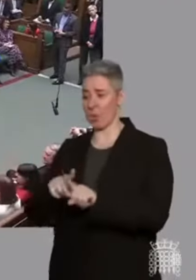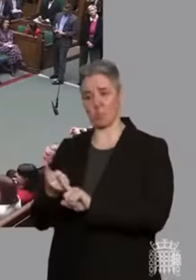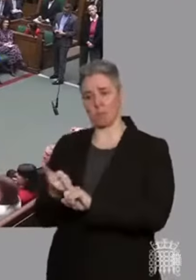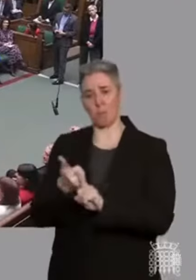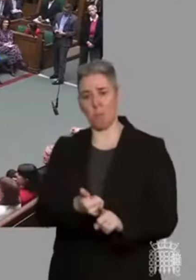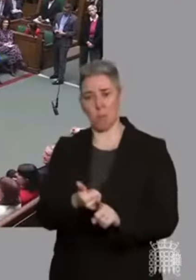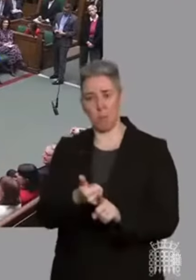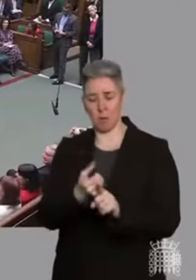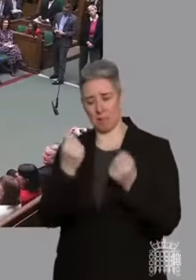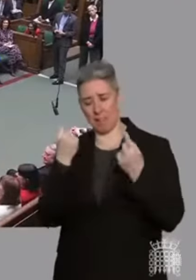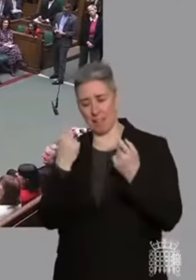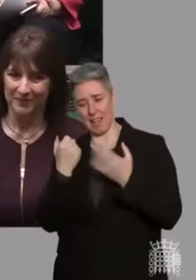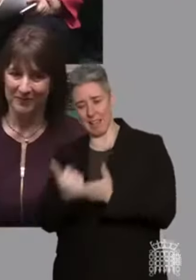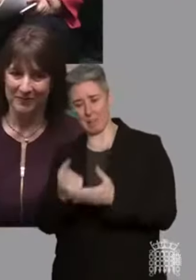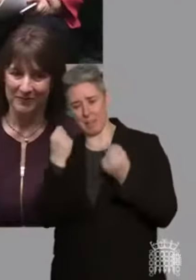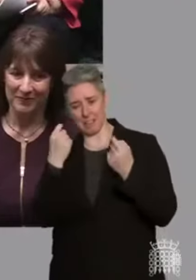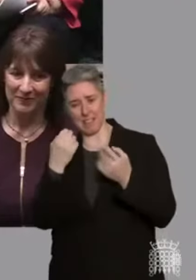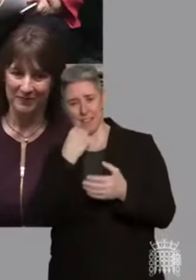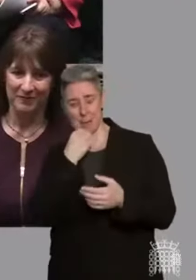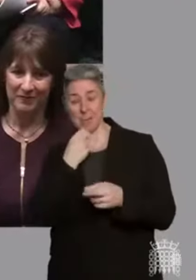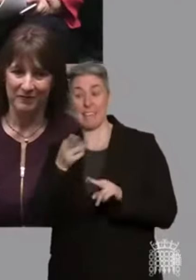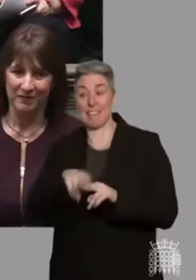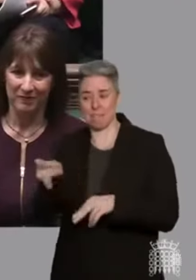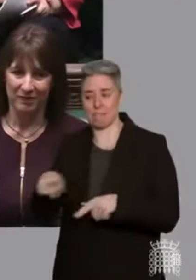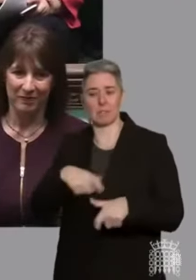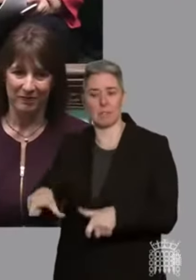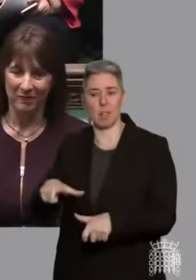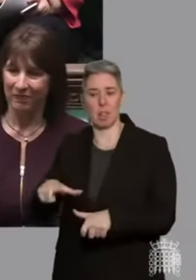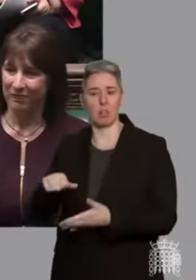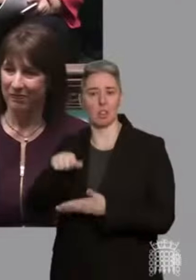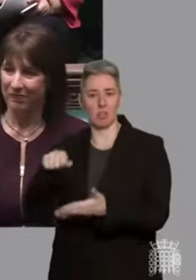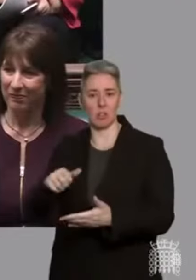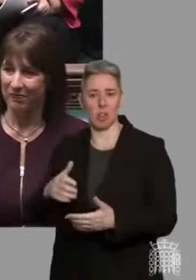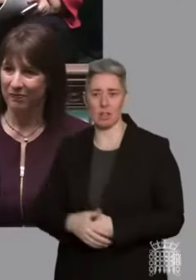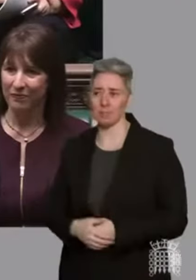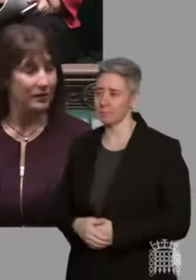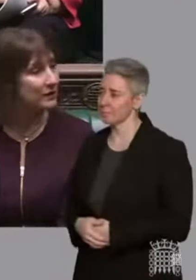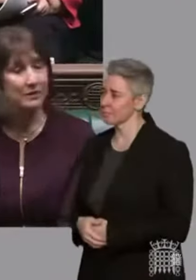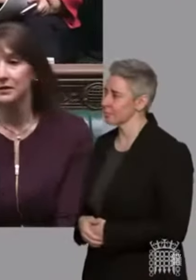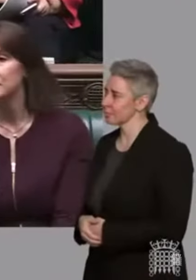I remember when that rhetoric used to come from them sitting down here.